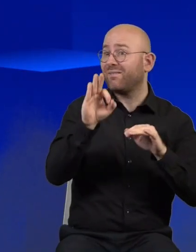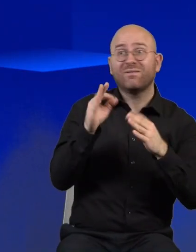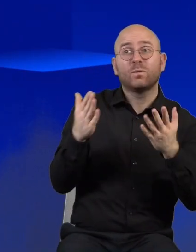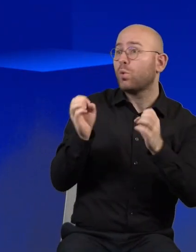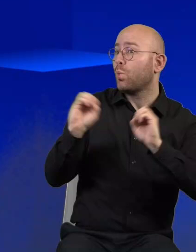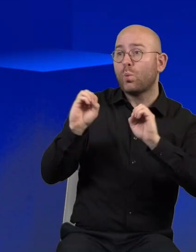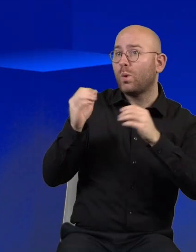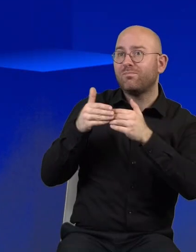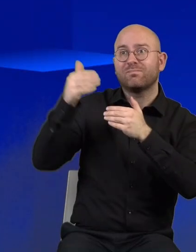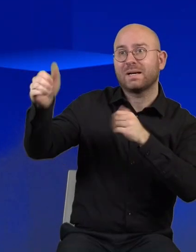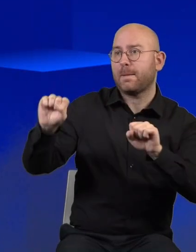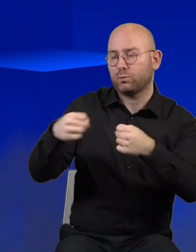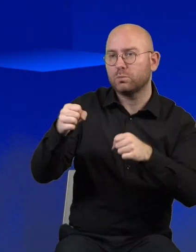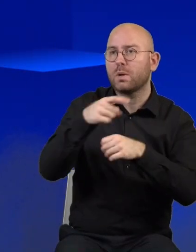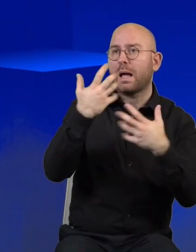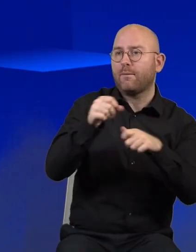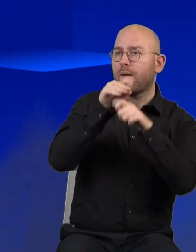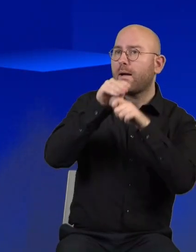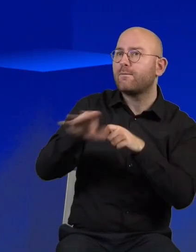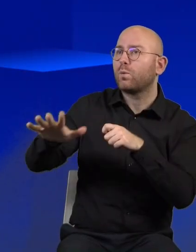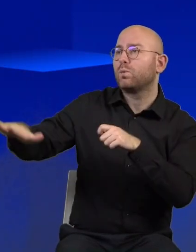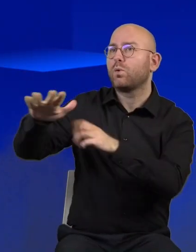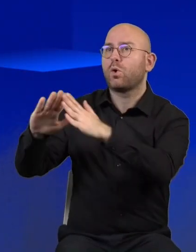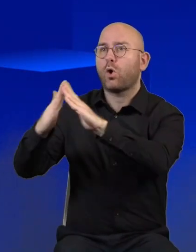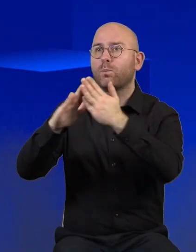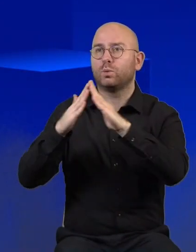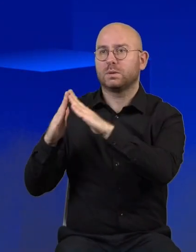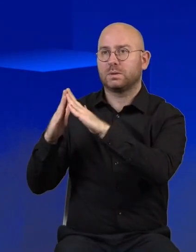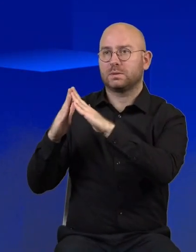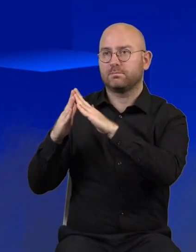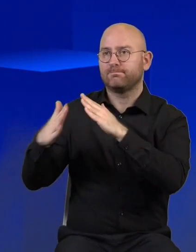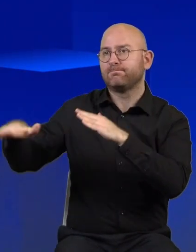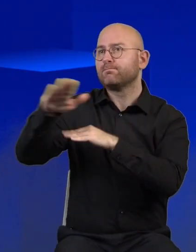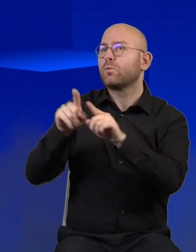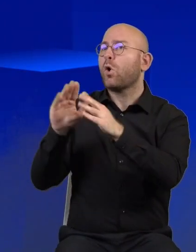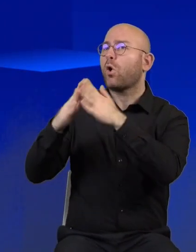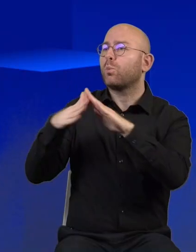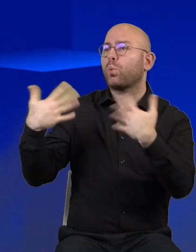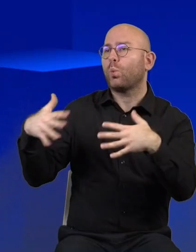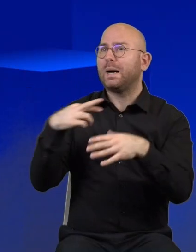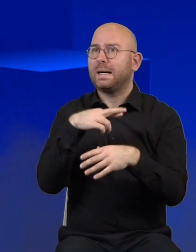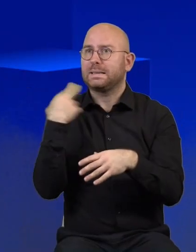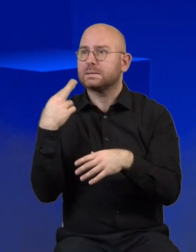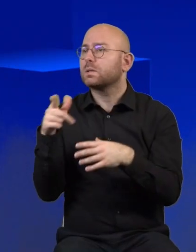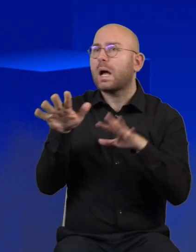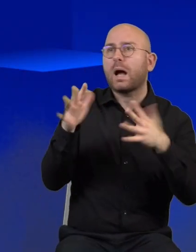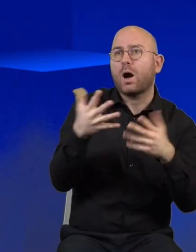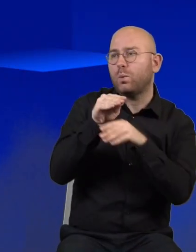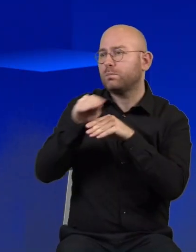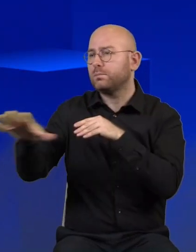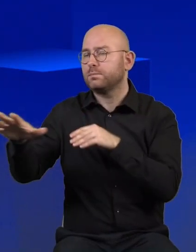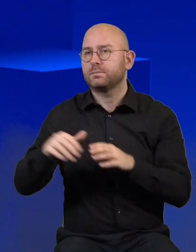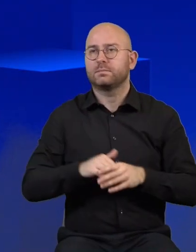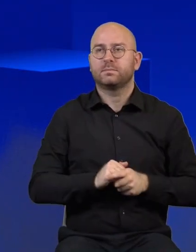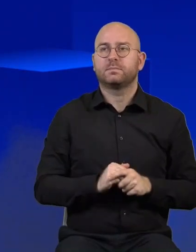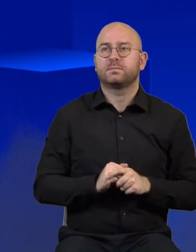vulnerable side. And this is also a new element of the EU policies, the